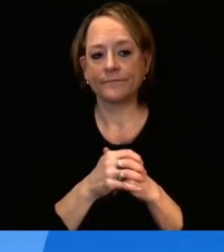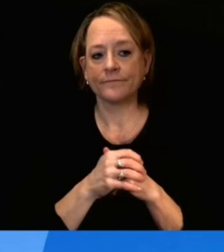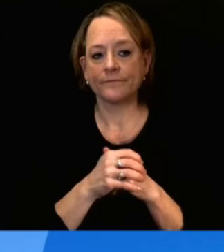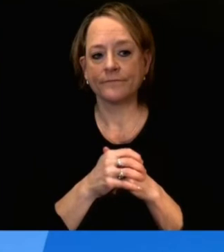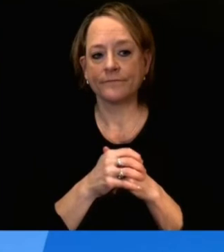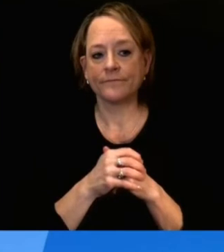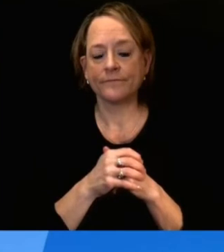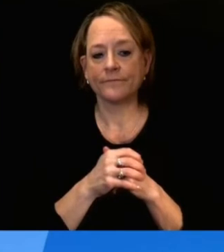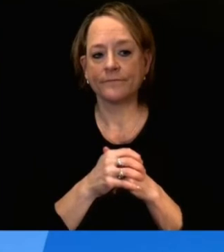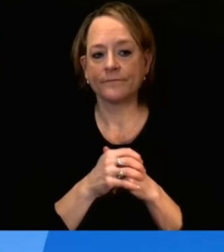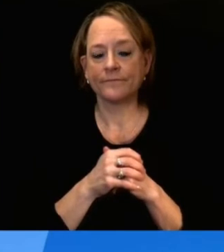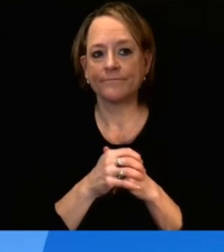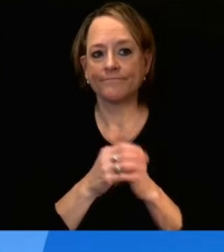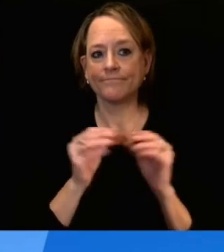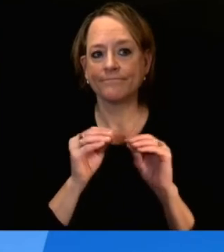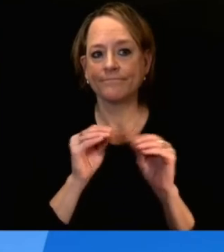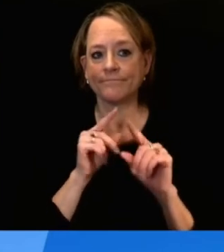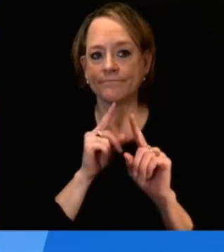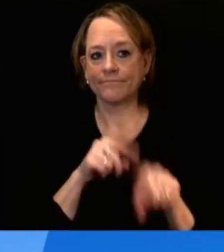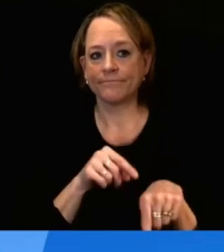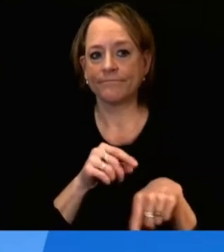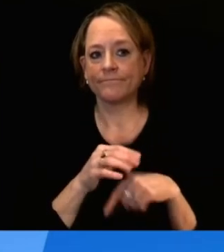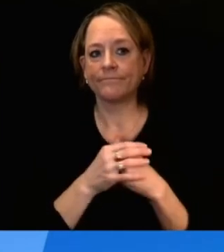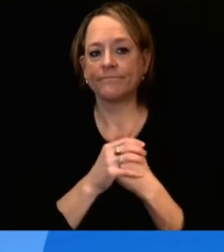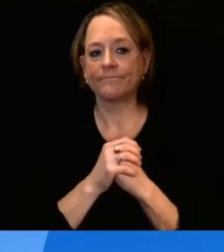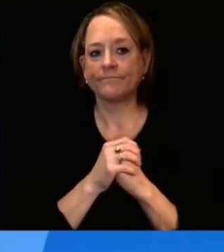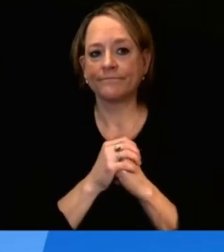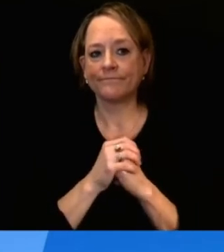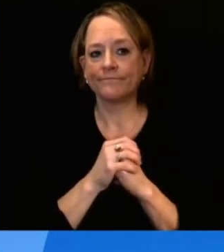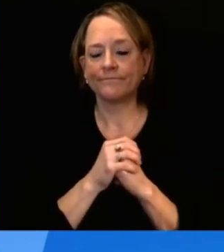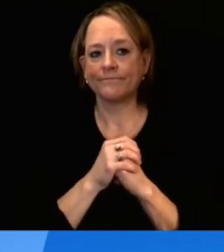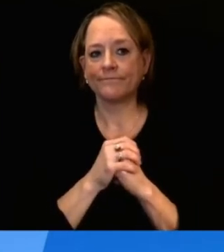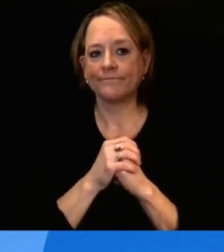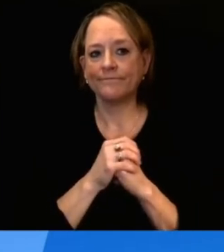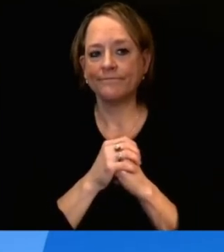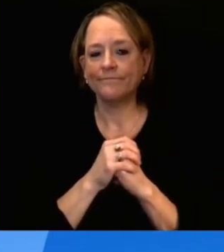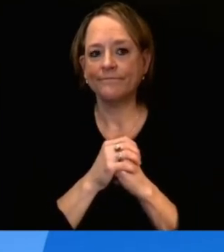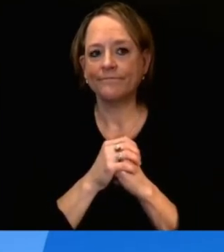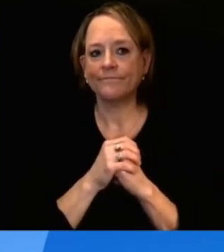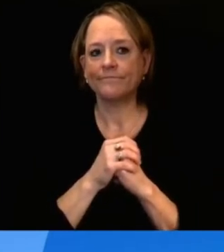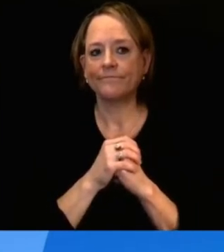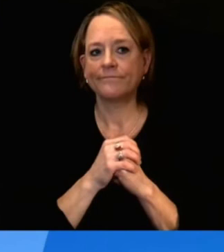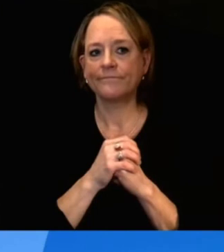Once again, a reminder, *6, unmute your phone, Jay Stahl.